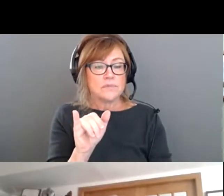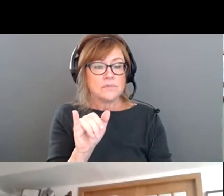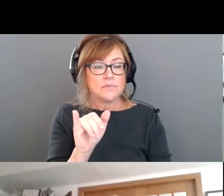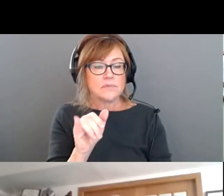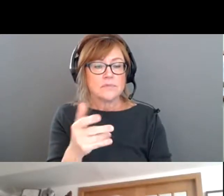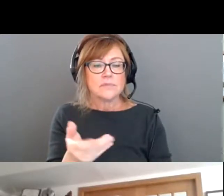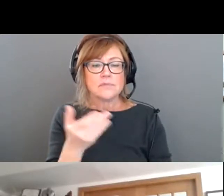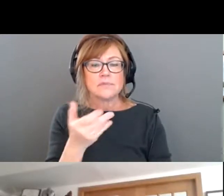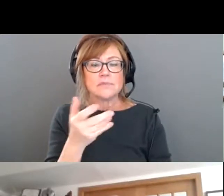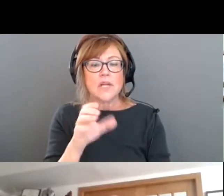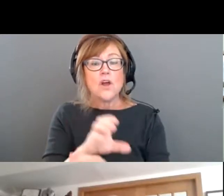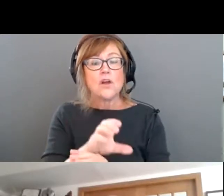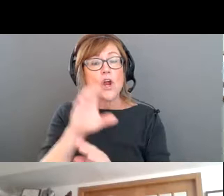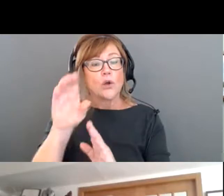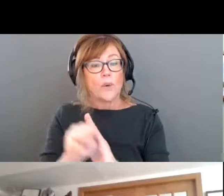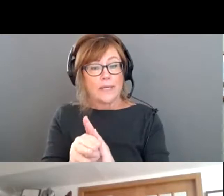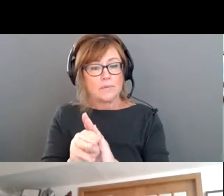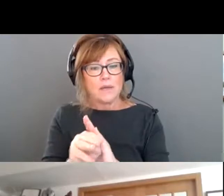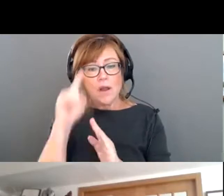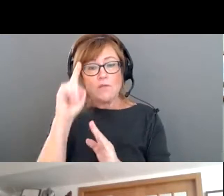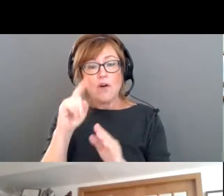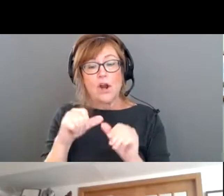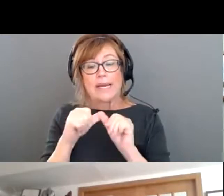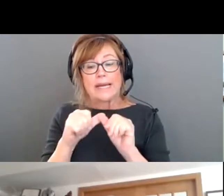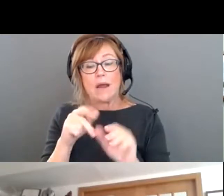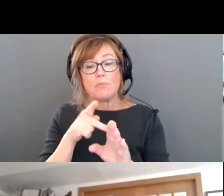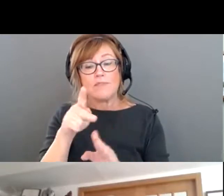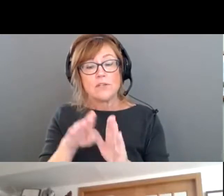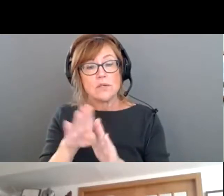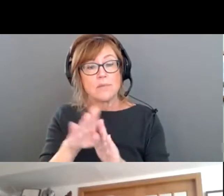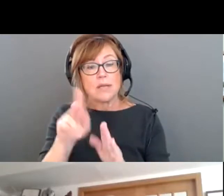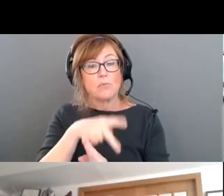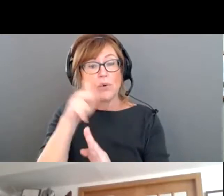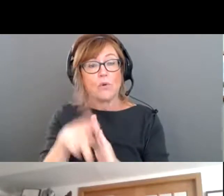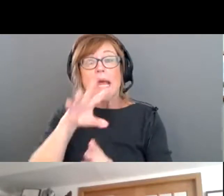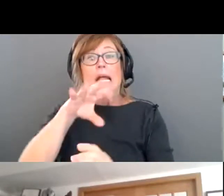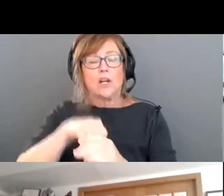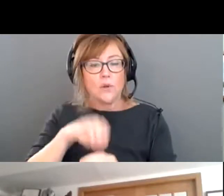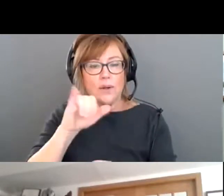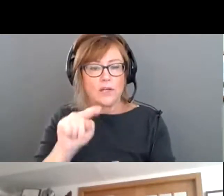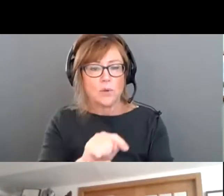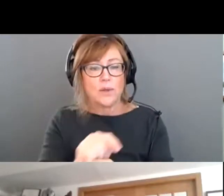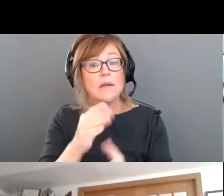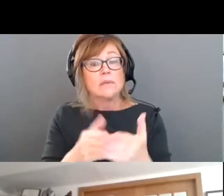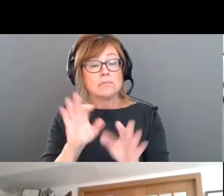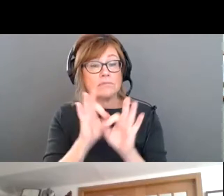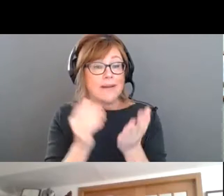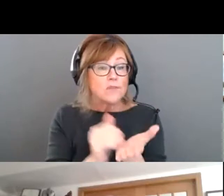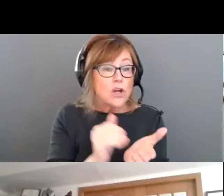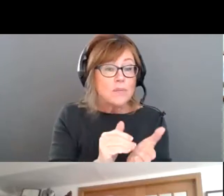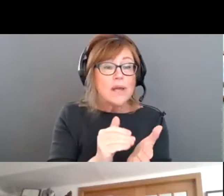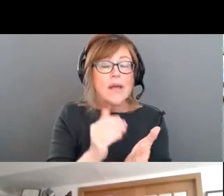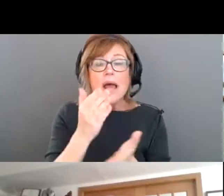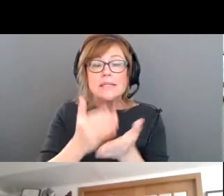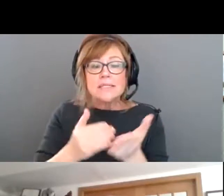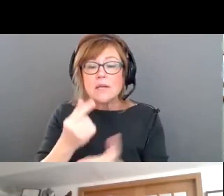the curricula of continuing professional development programs that some family doctors and some